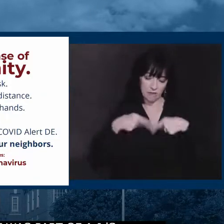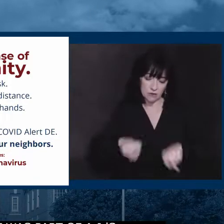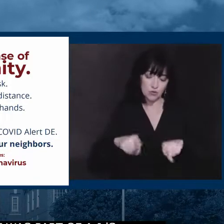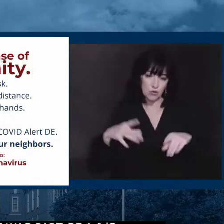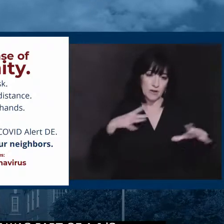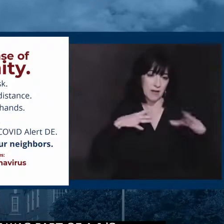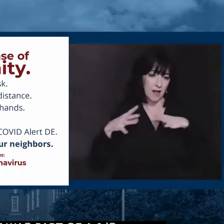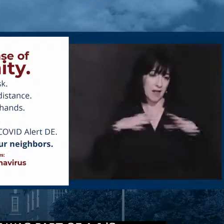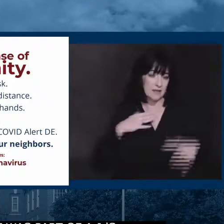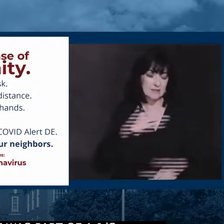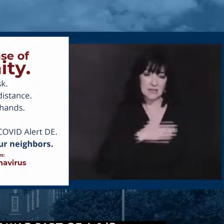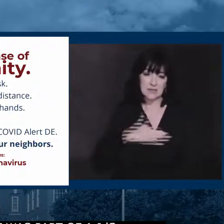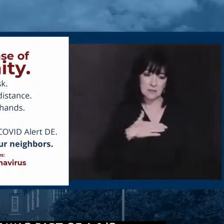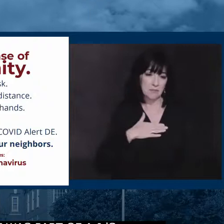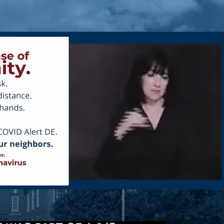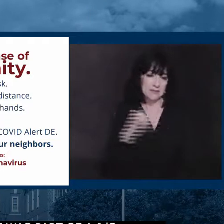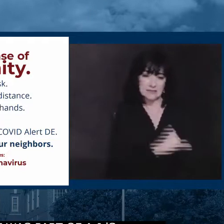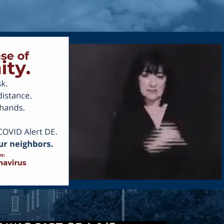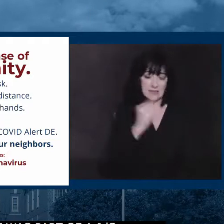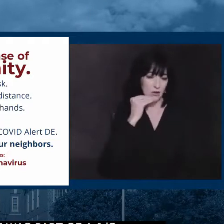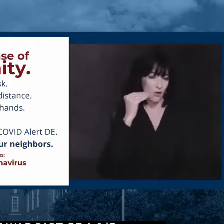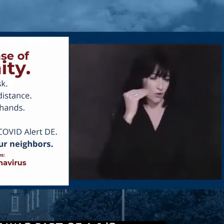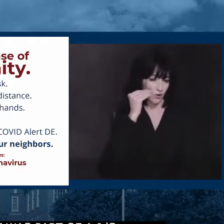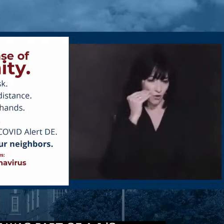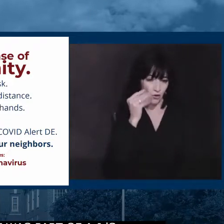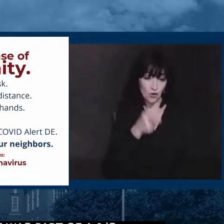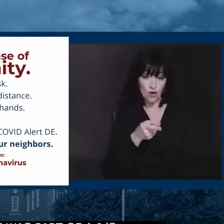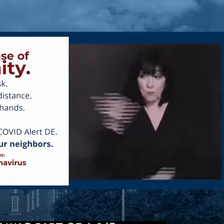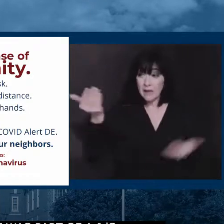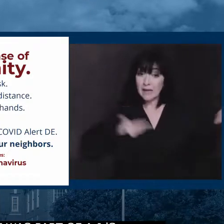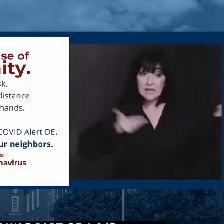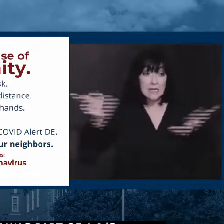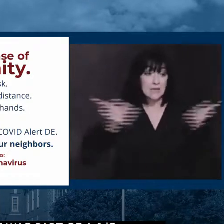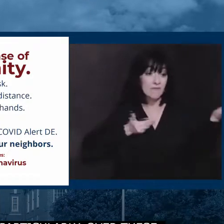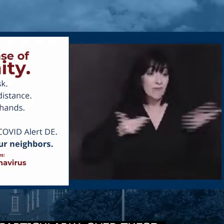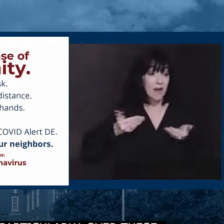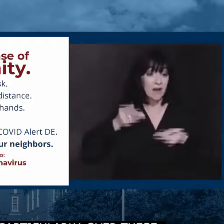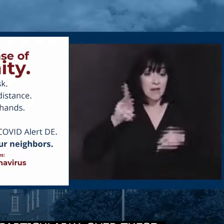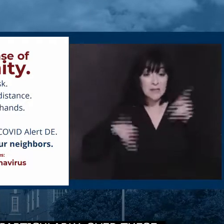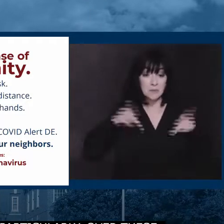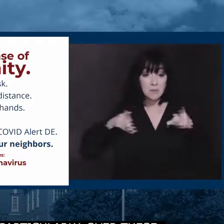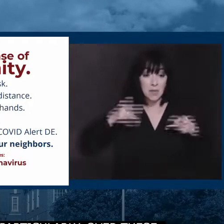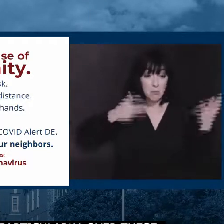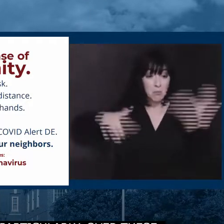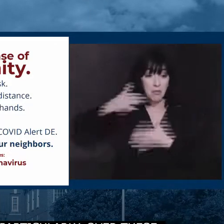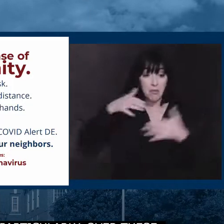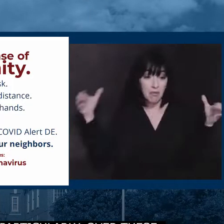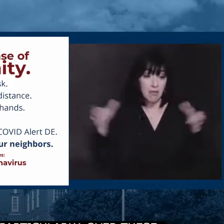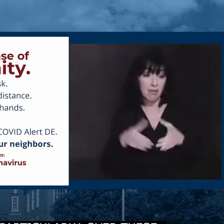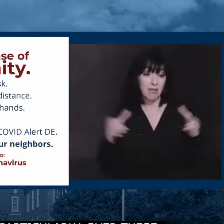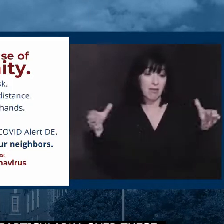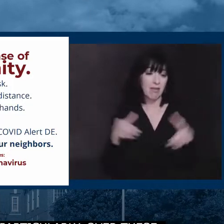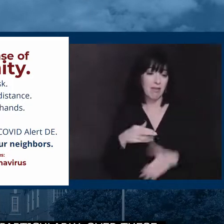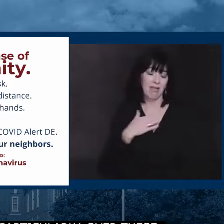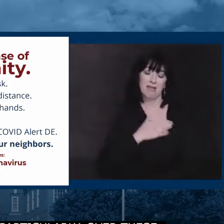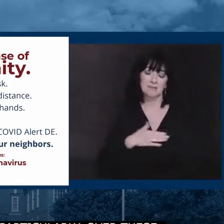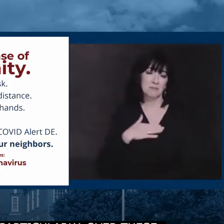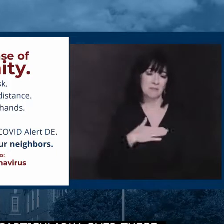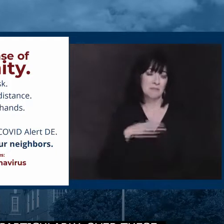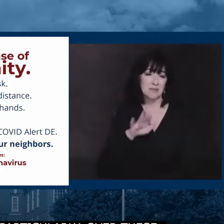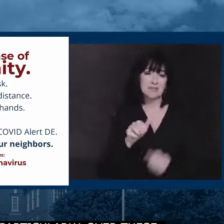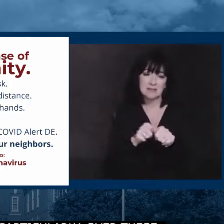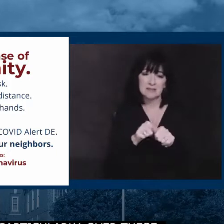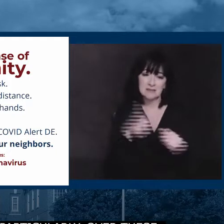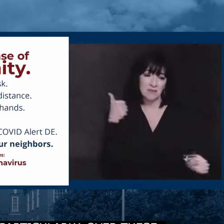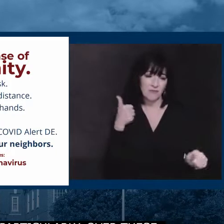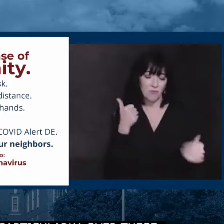home, no mixing of households. If we could really lean into these protective measures over the next couple weeks into the